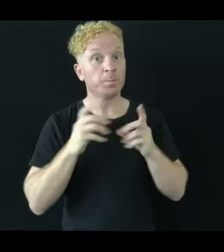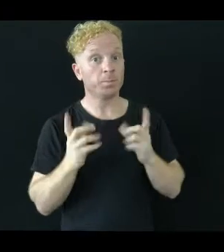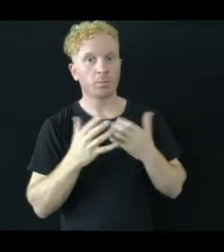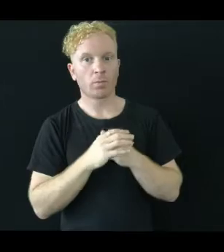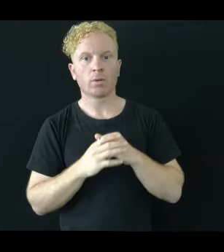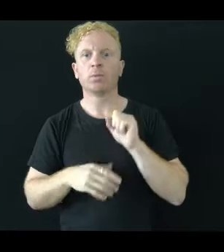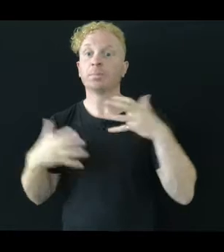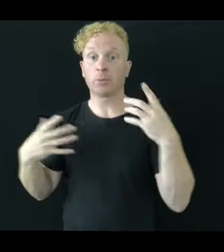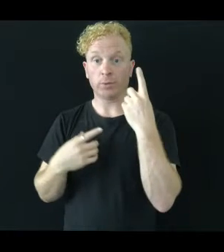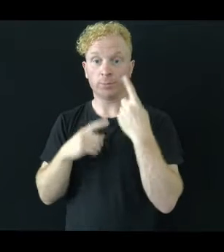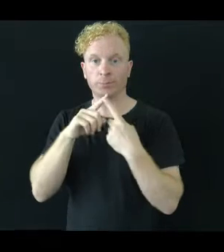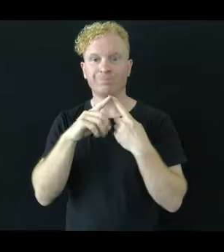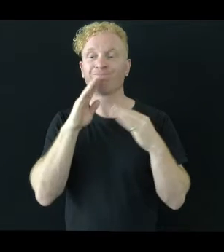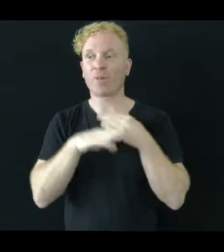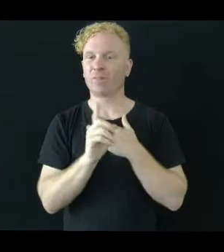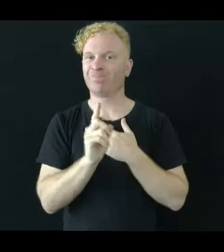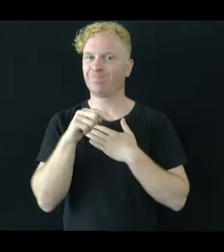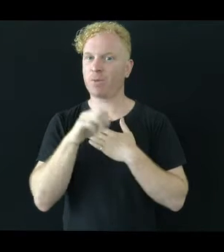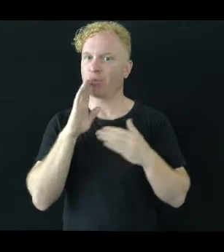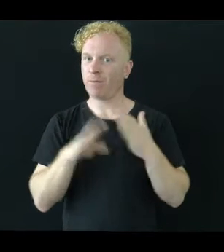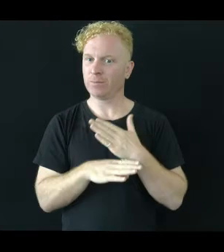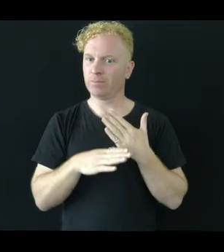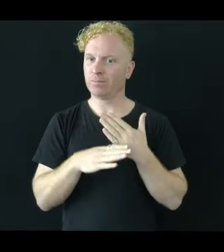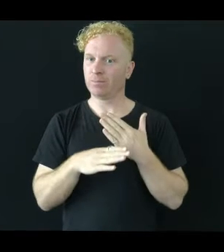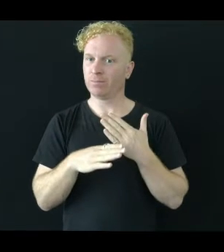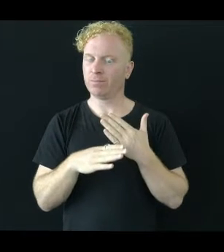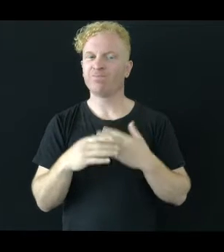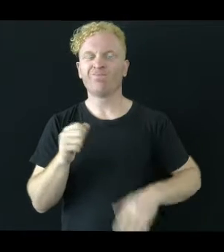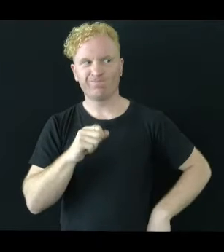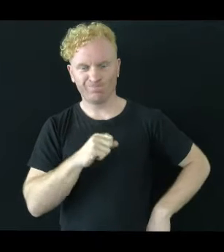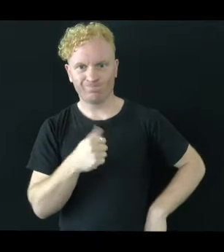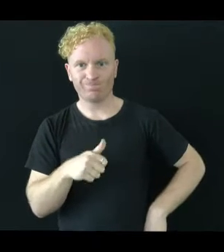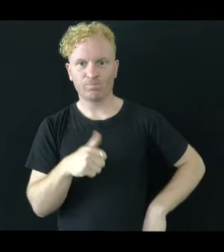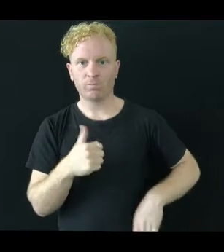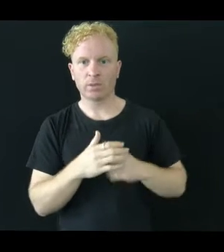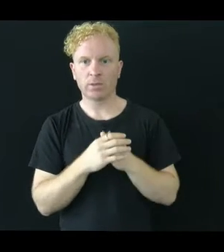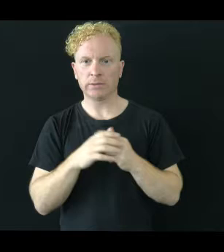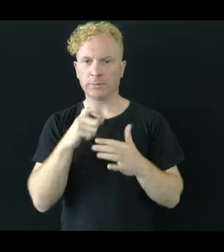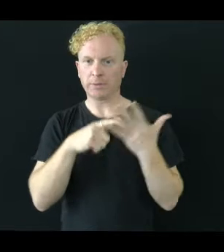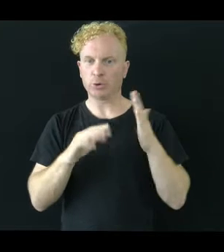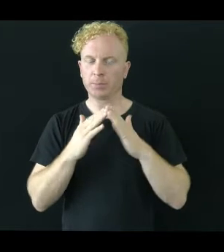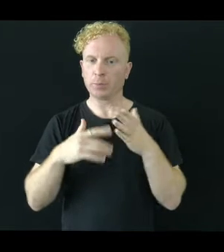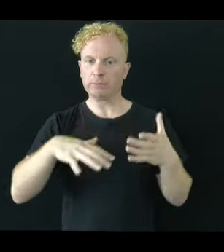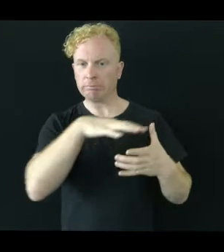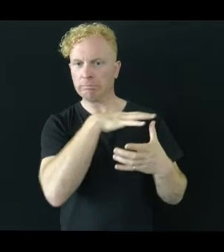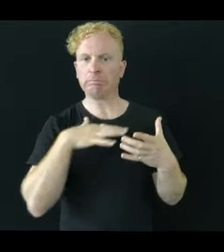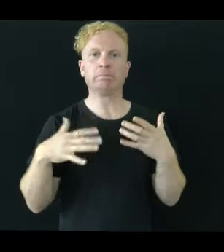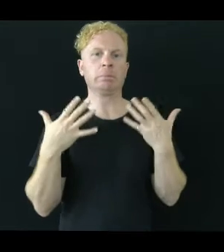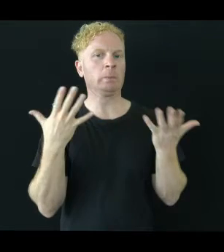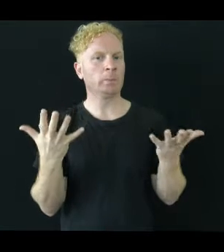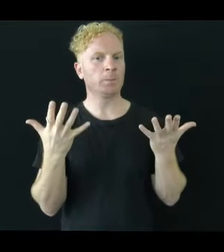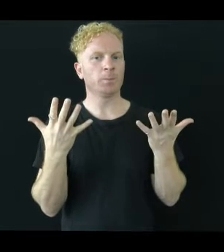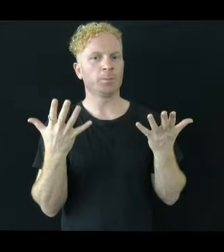explore in the group? I think one of the big ones is privacy. Yeah. Yeah, the